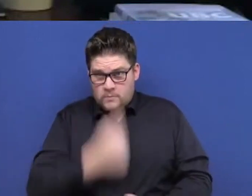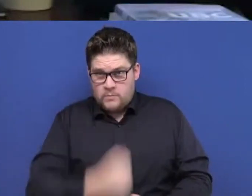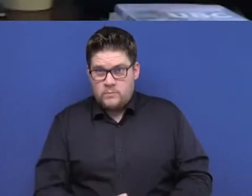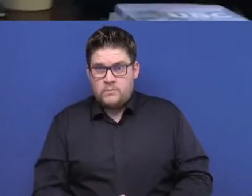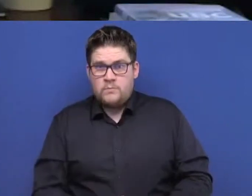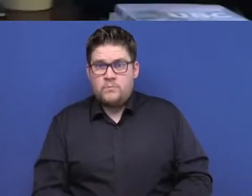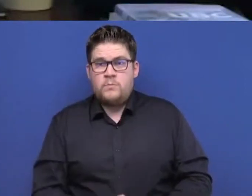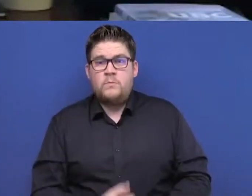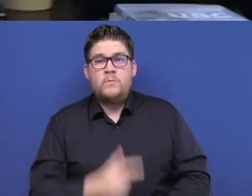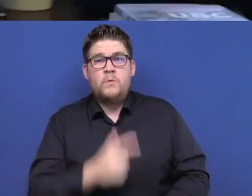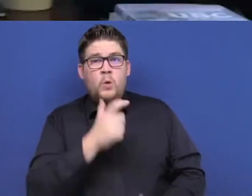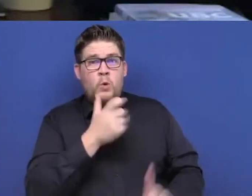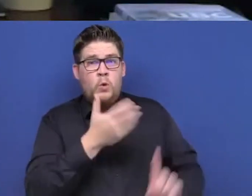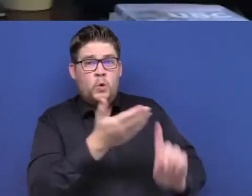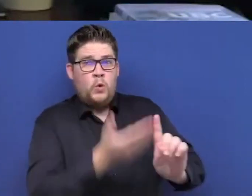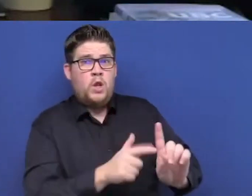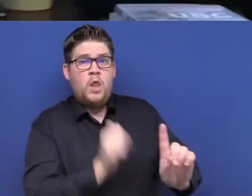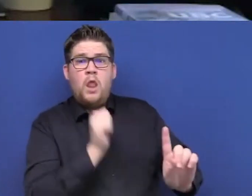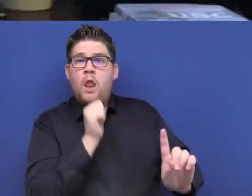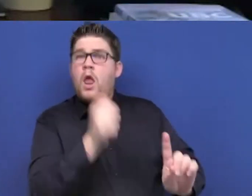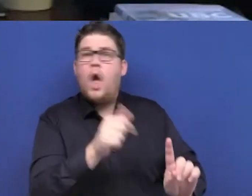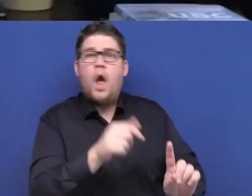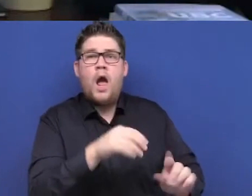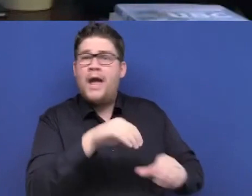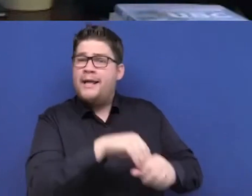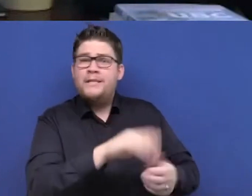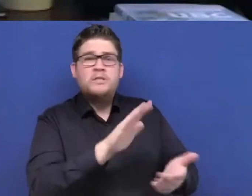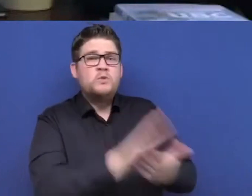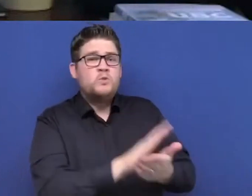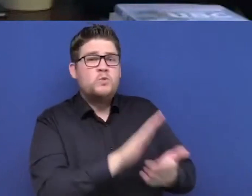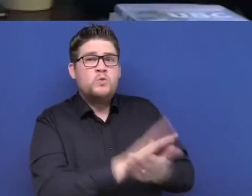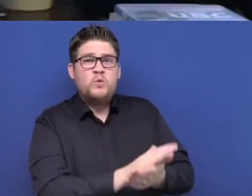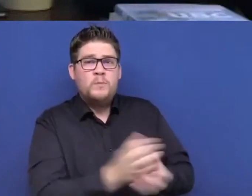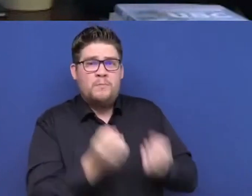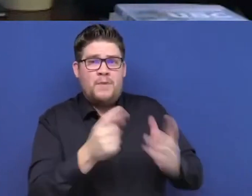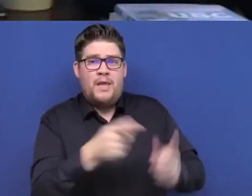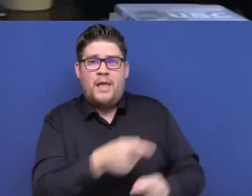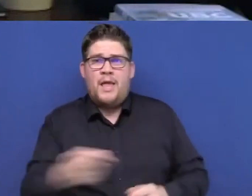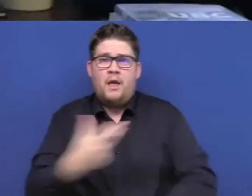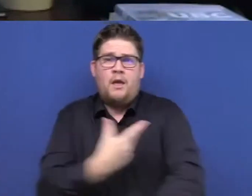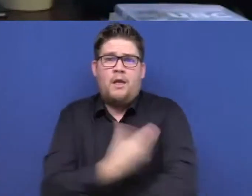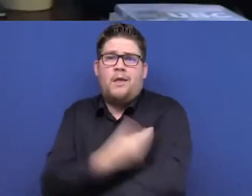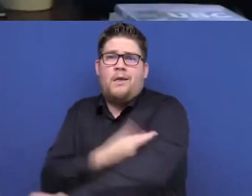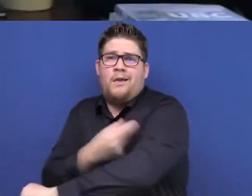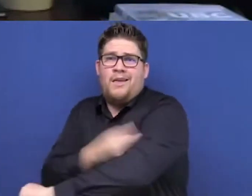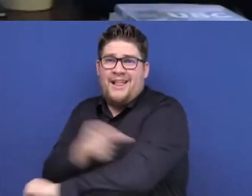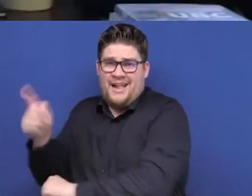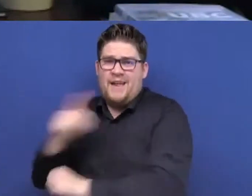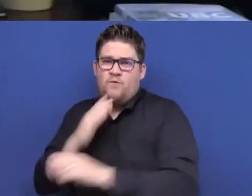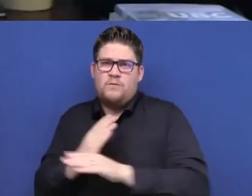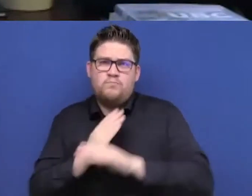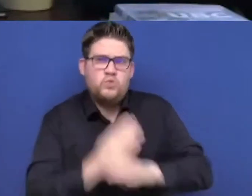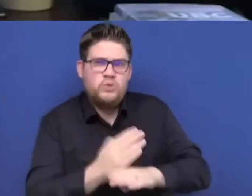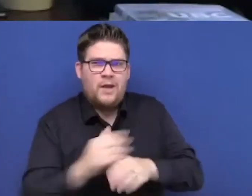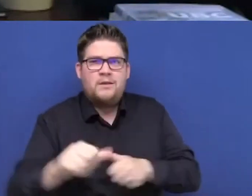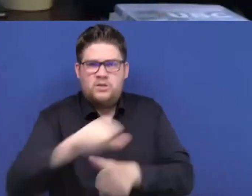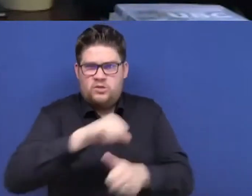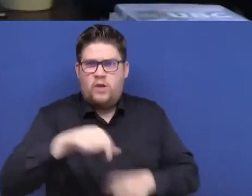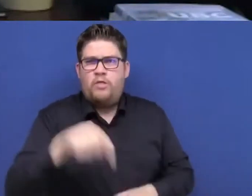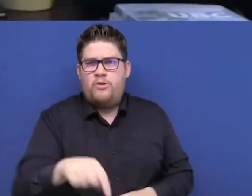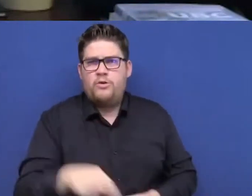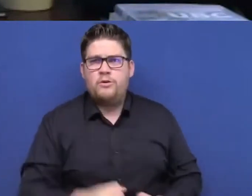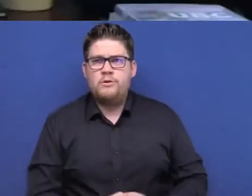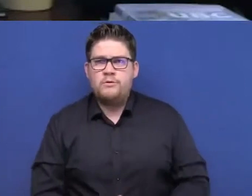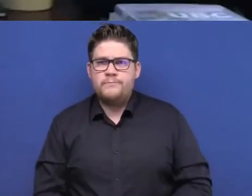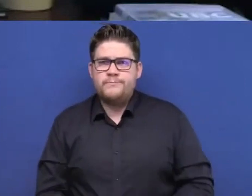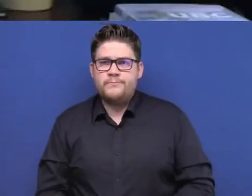as I mentioned, tomorrow is our walk-in Wednesday around the province. Now is the time where people who have just not been able to, have